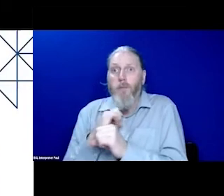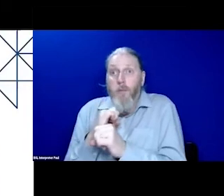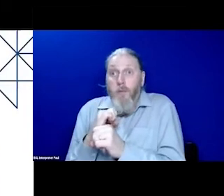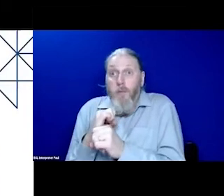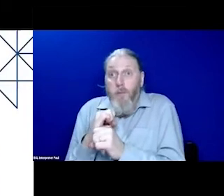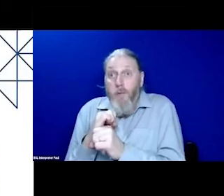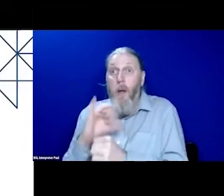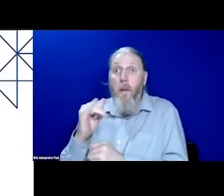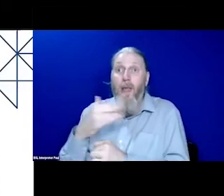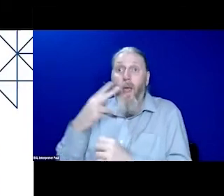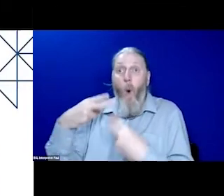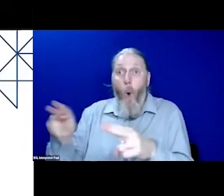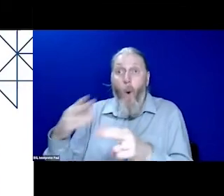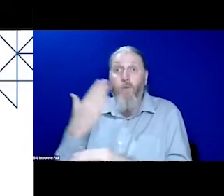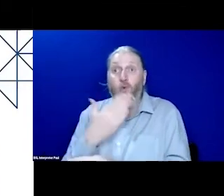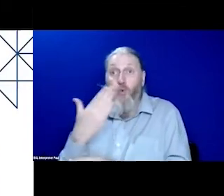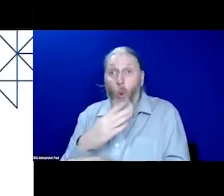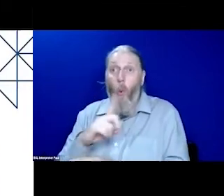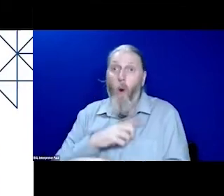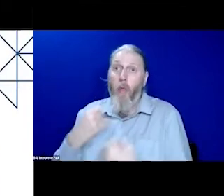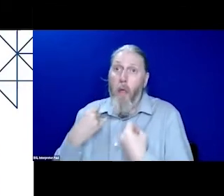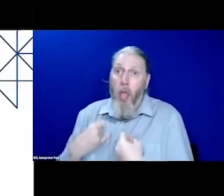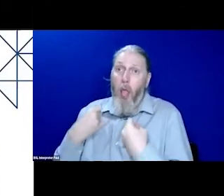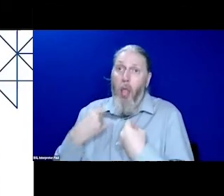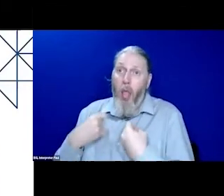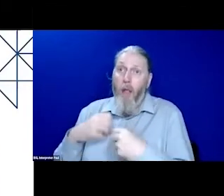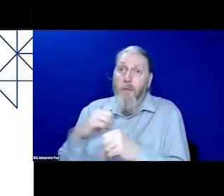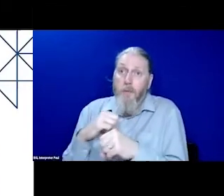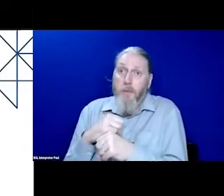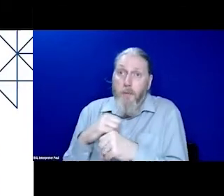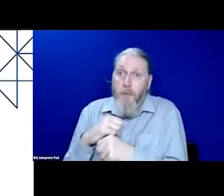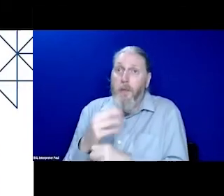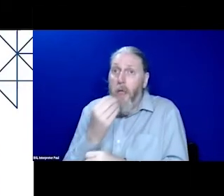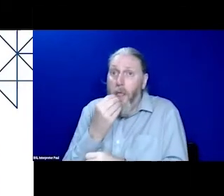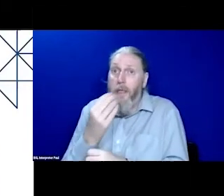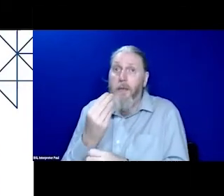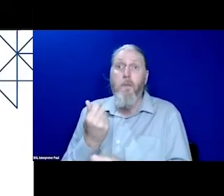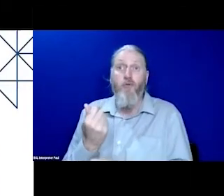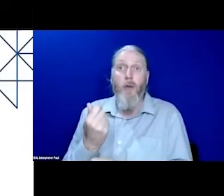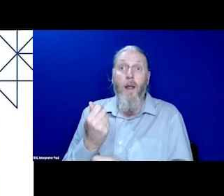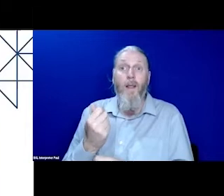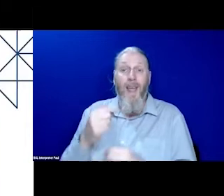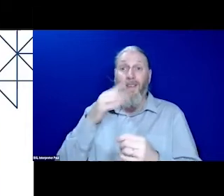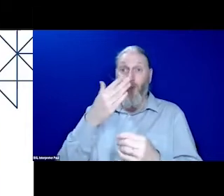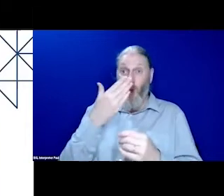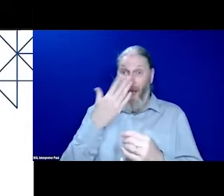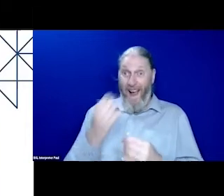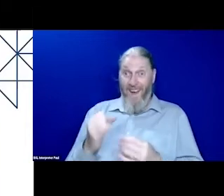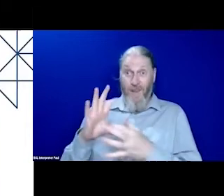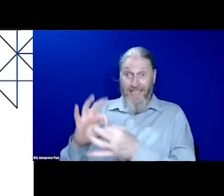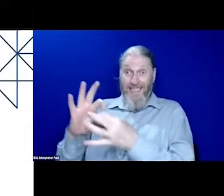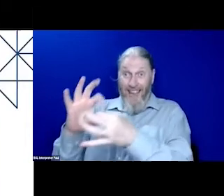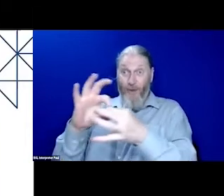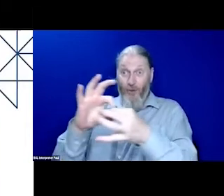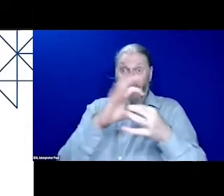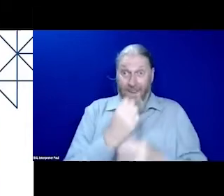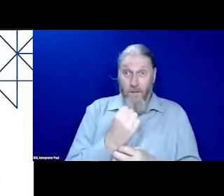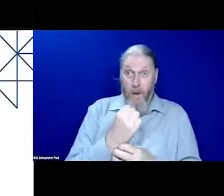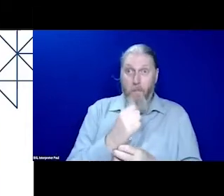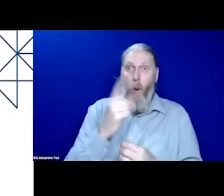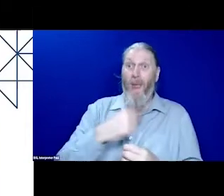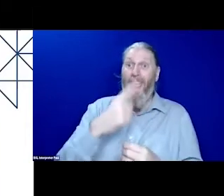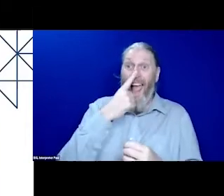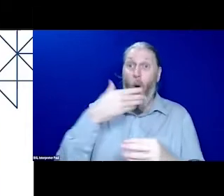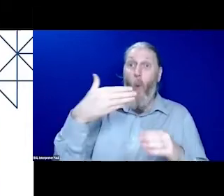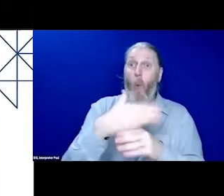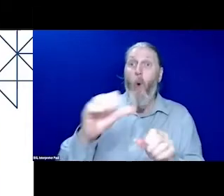of more sickness we see in the data. But because these things are fundamentally connected, what we can do is reverse this by